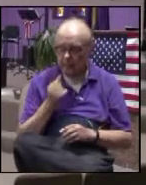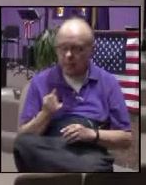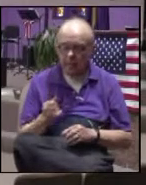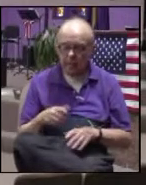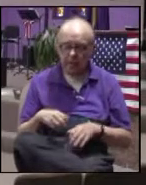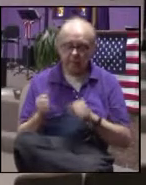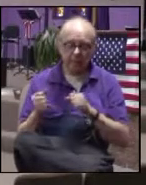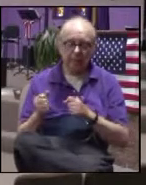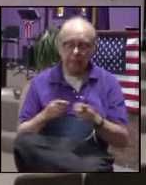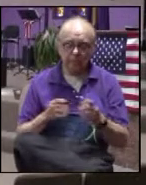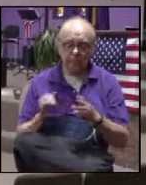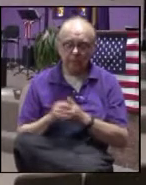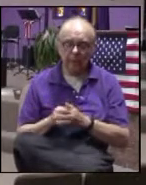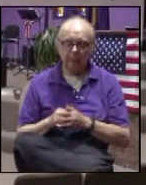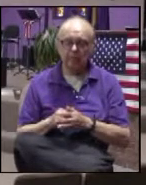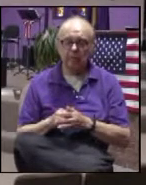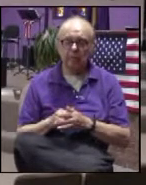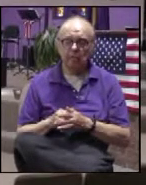take hold of it.